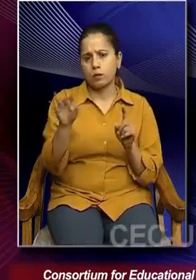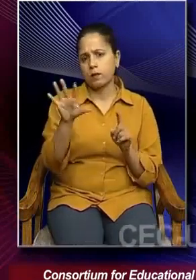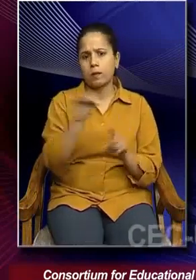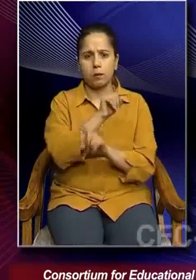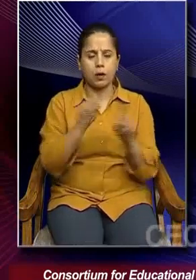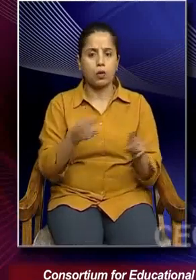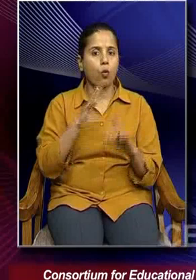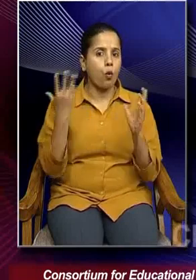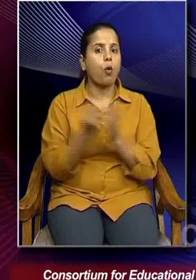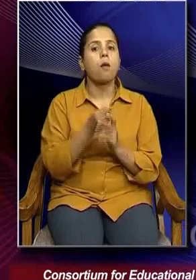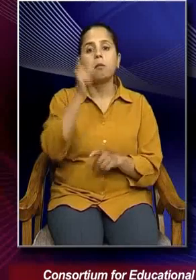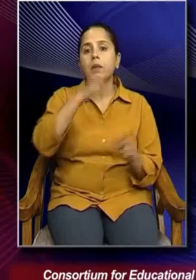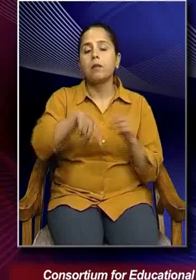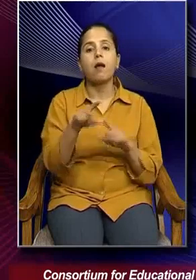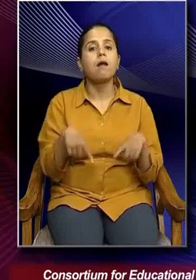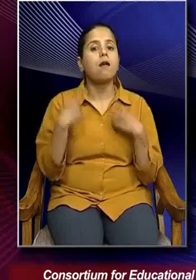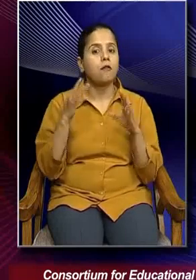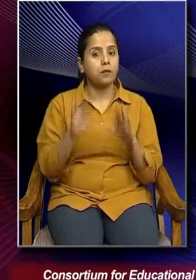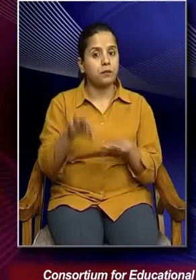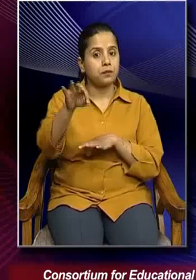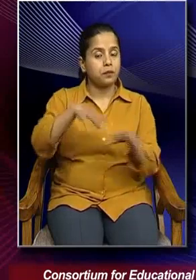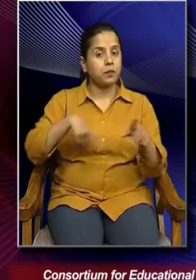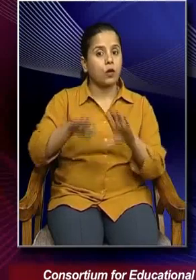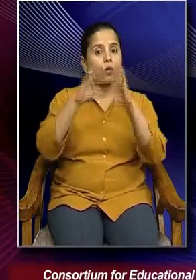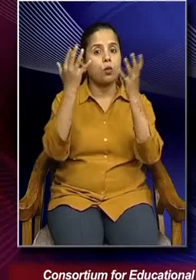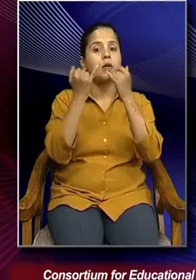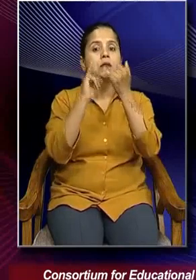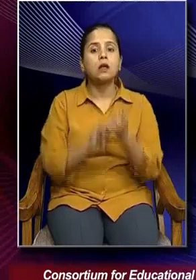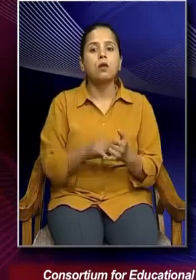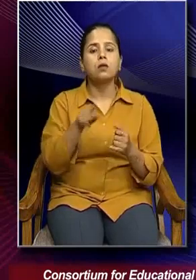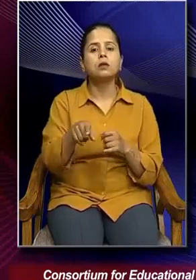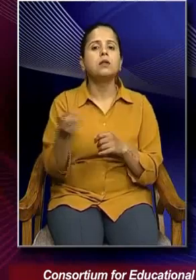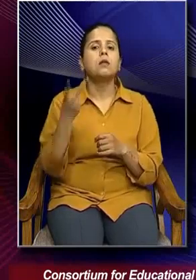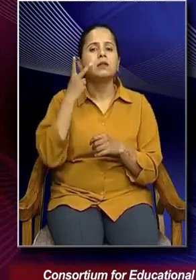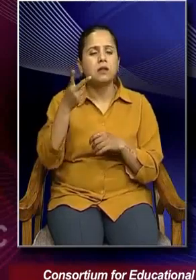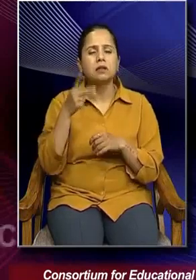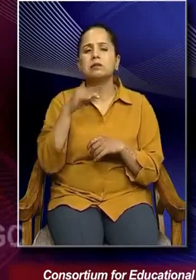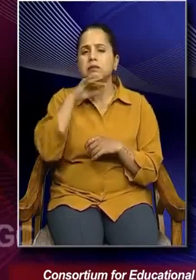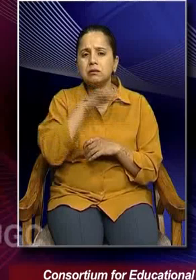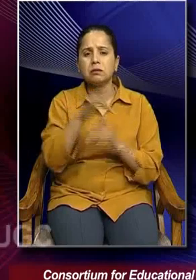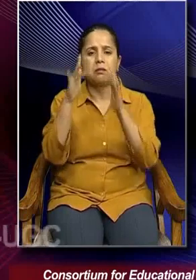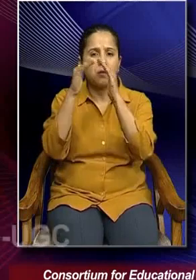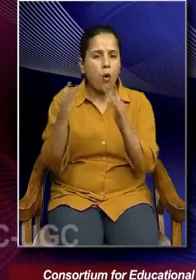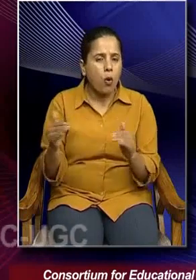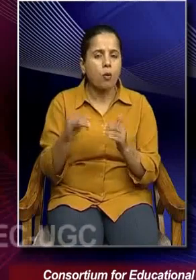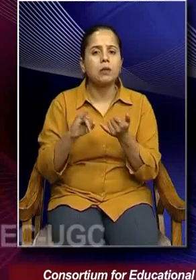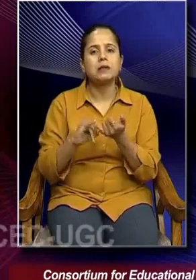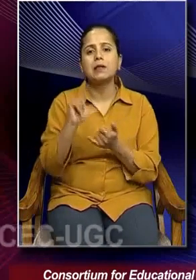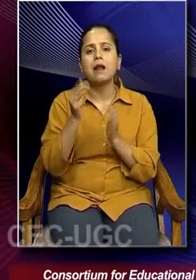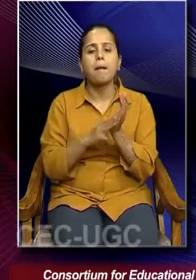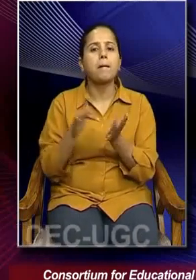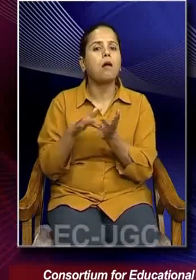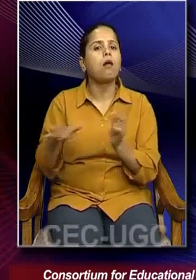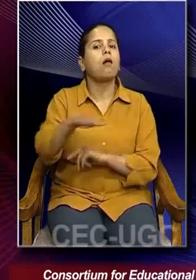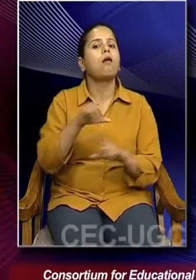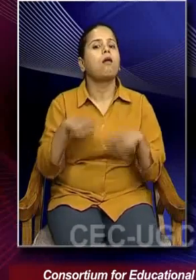of the total population in the cities of global South tends to live in slum areas. So with the increasing intensity